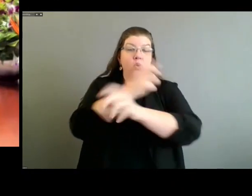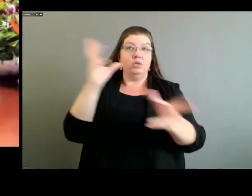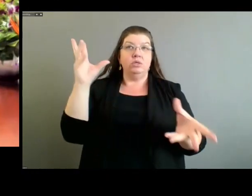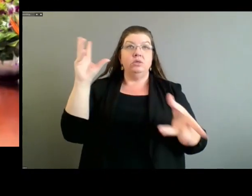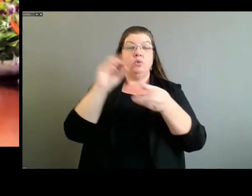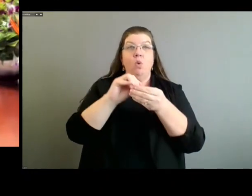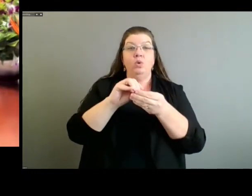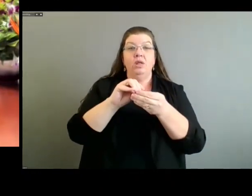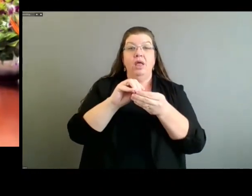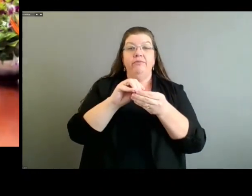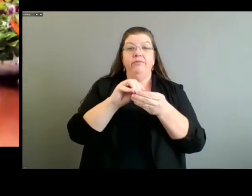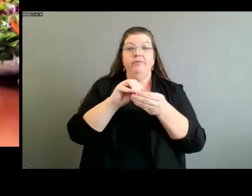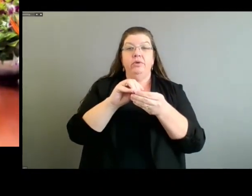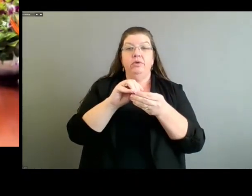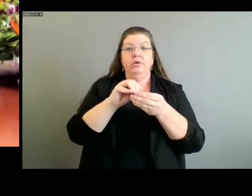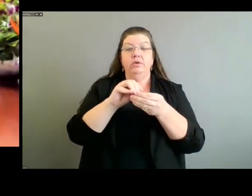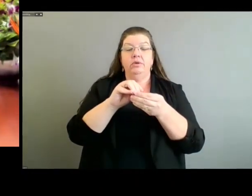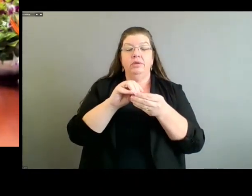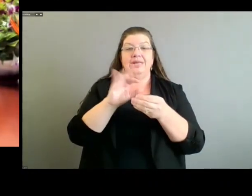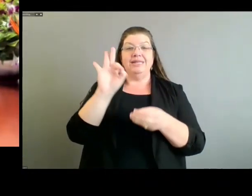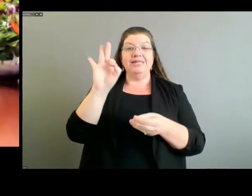to